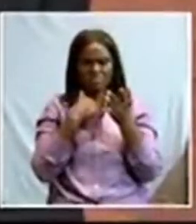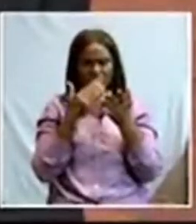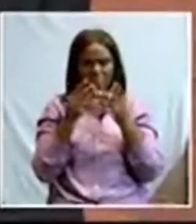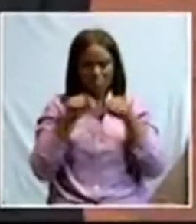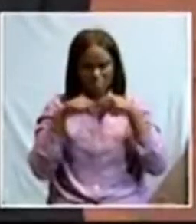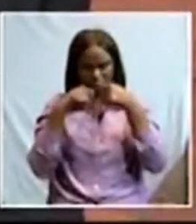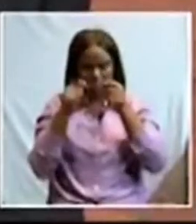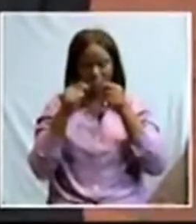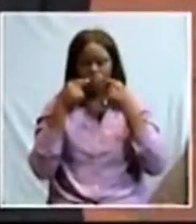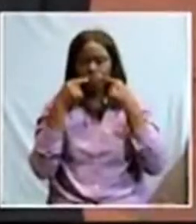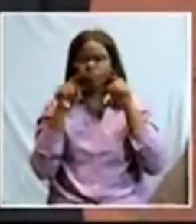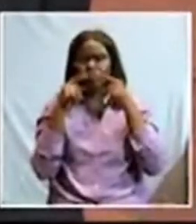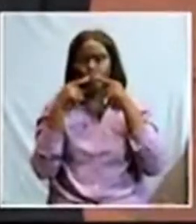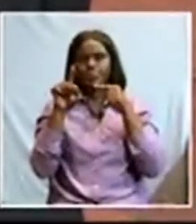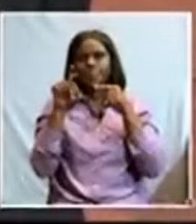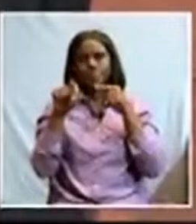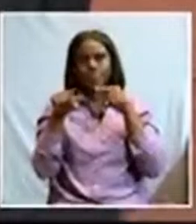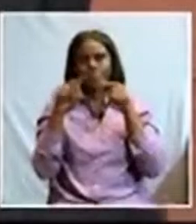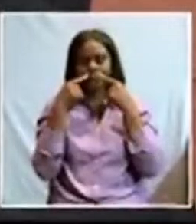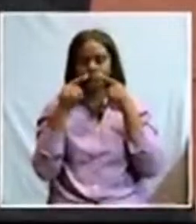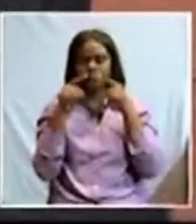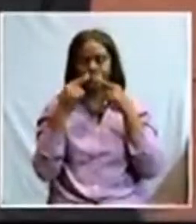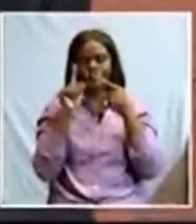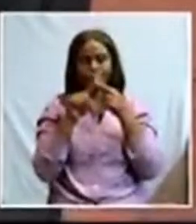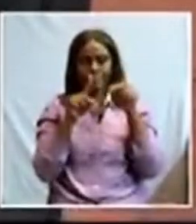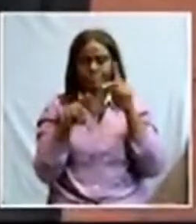issued demand notices to